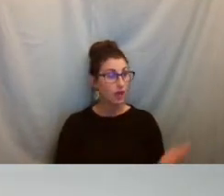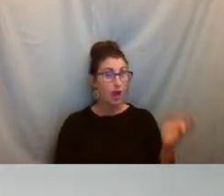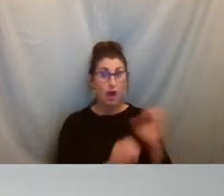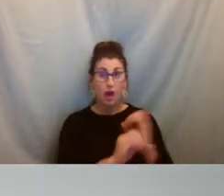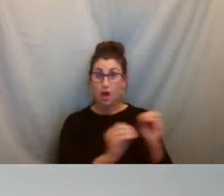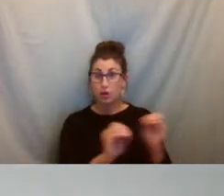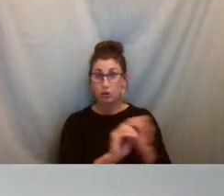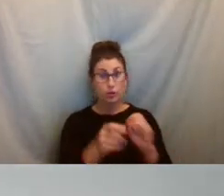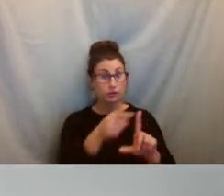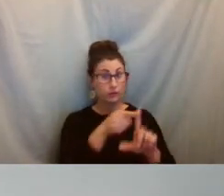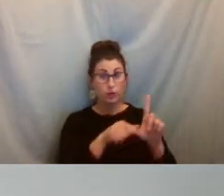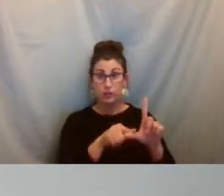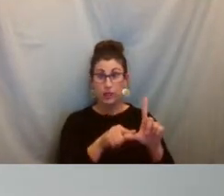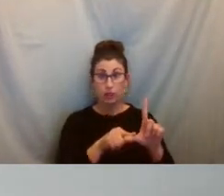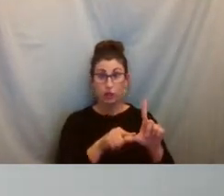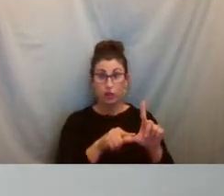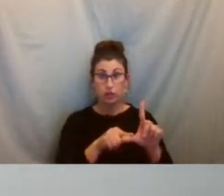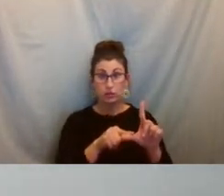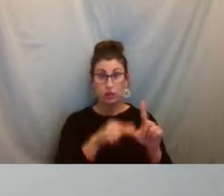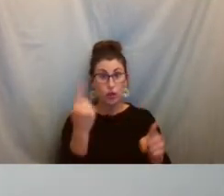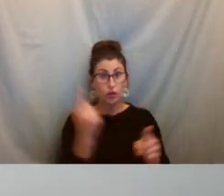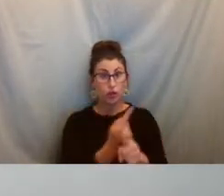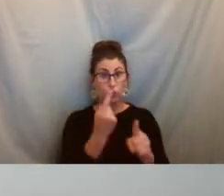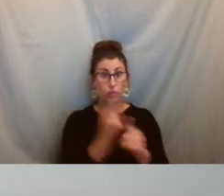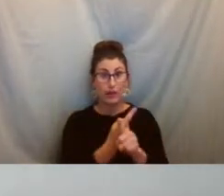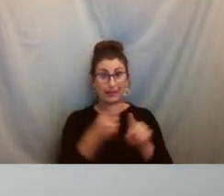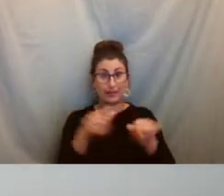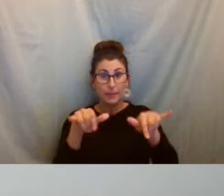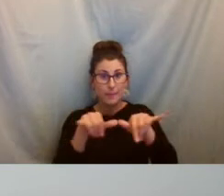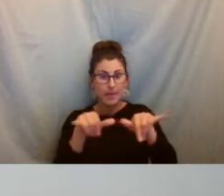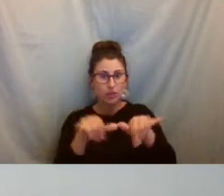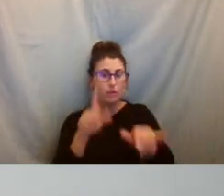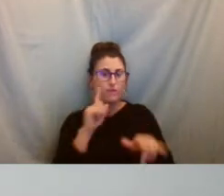And none of these angles are going to be drawn to scale.